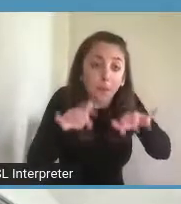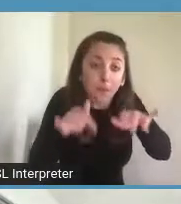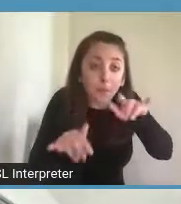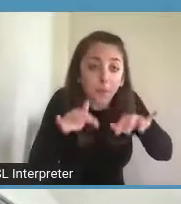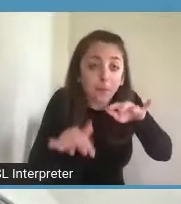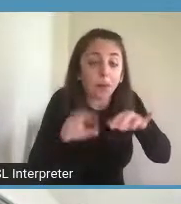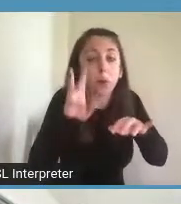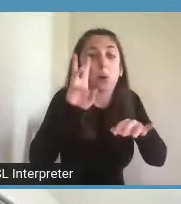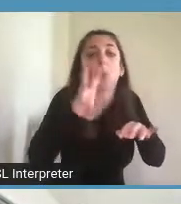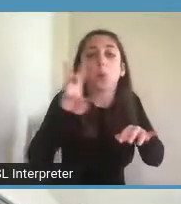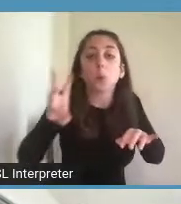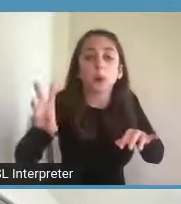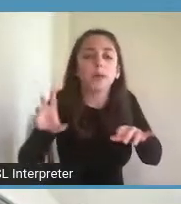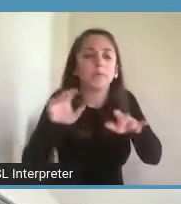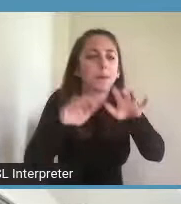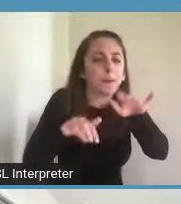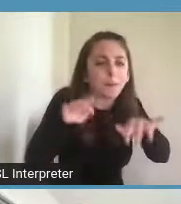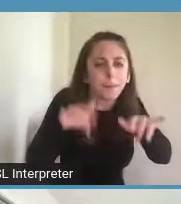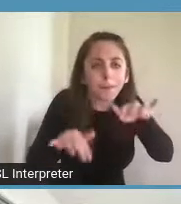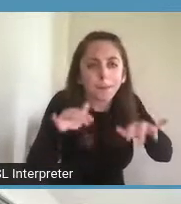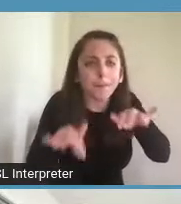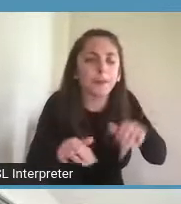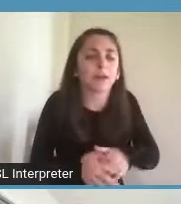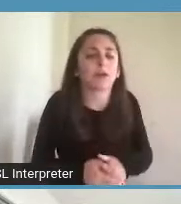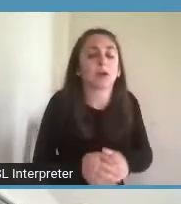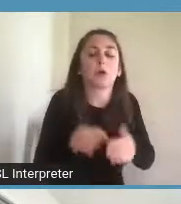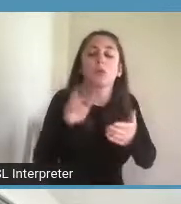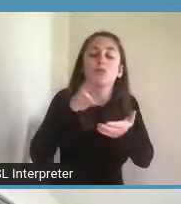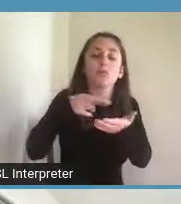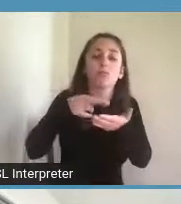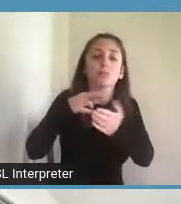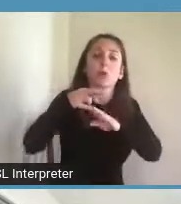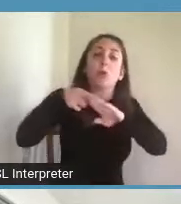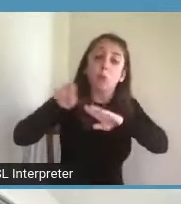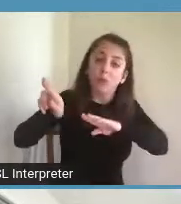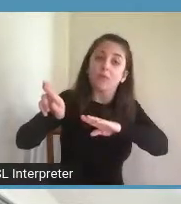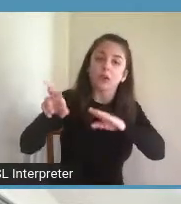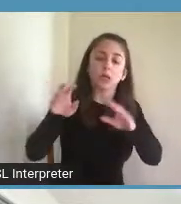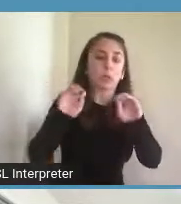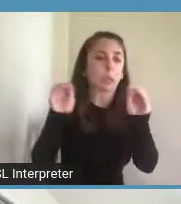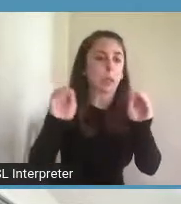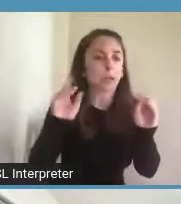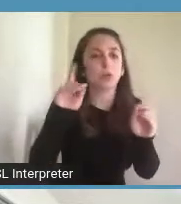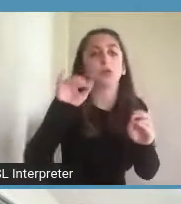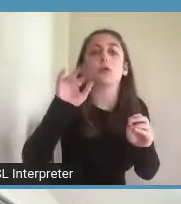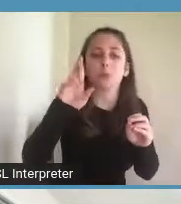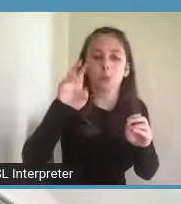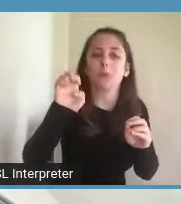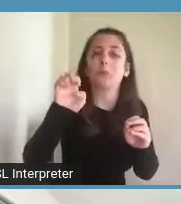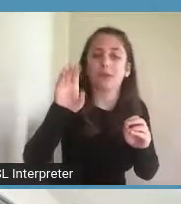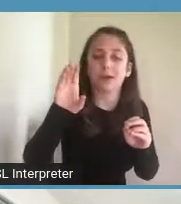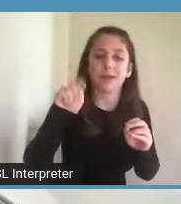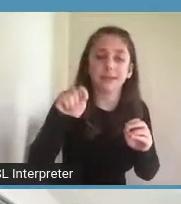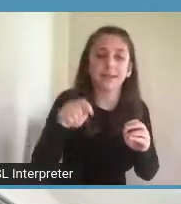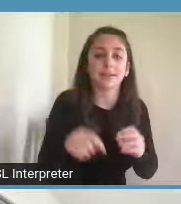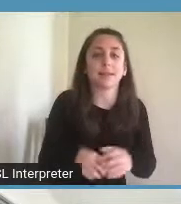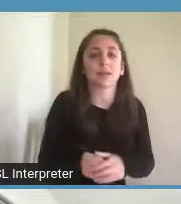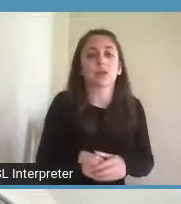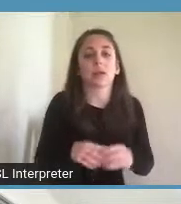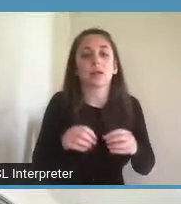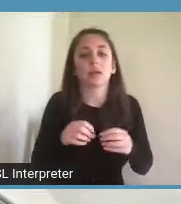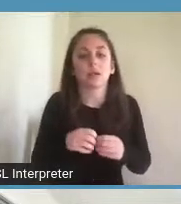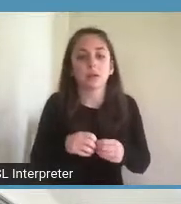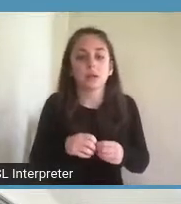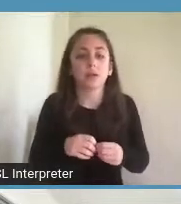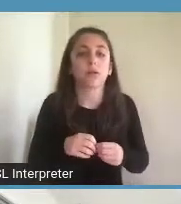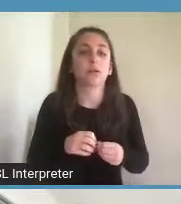They're not coming from somewhere. There's no referral. So that's direct. They could have bookmarked our website. We know that's true for